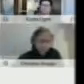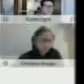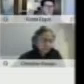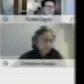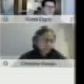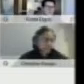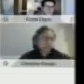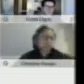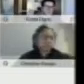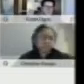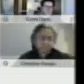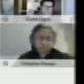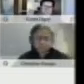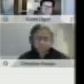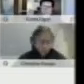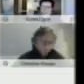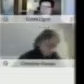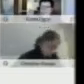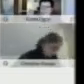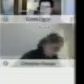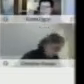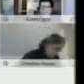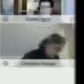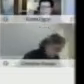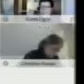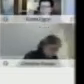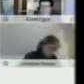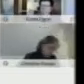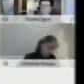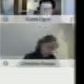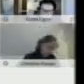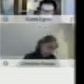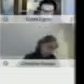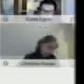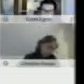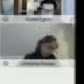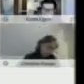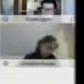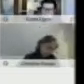15 in the years thereafter. But in that first year, we would agree to